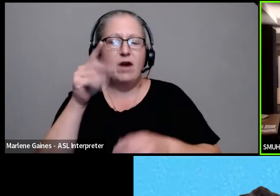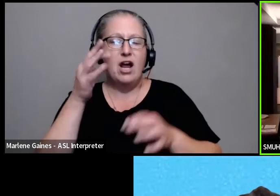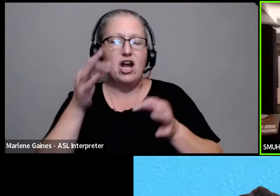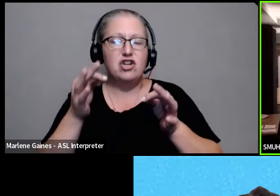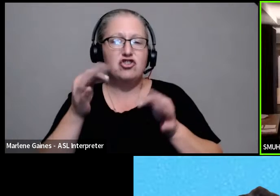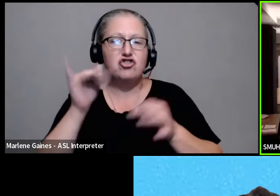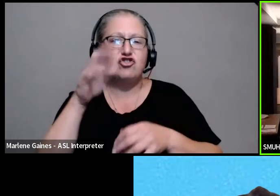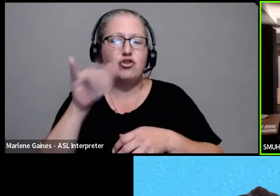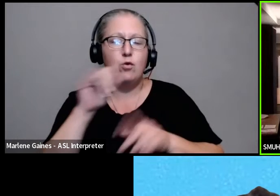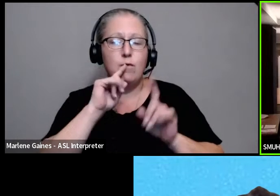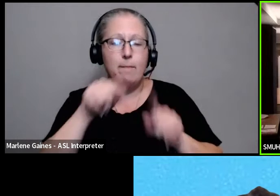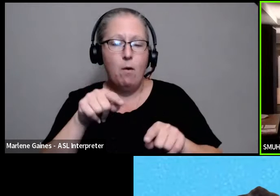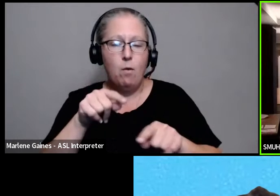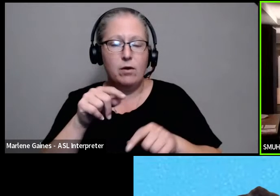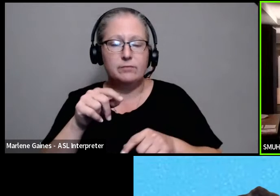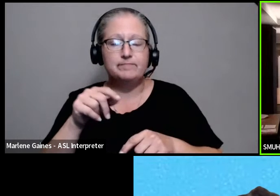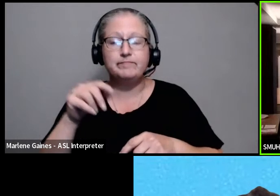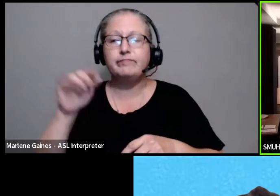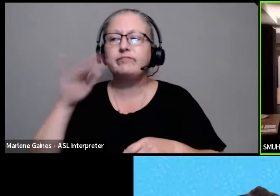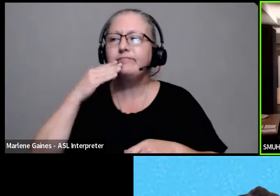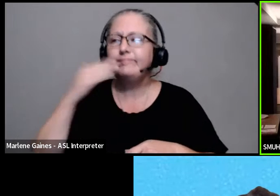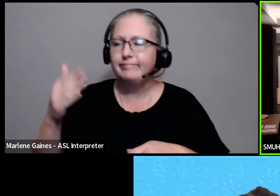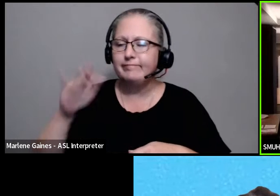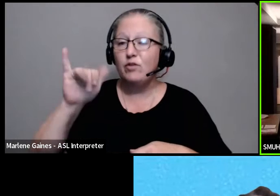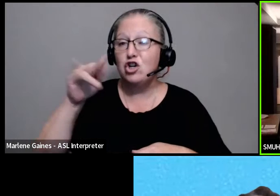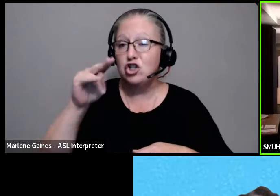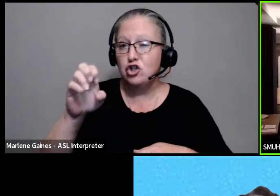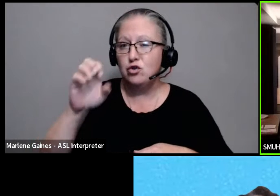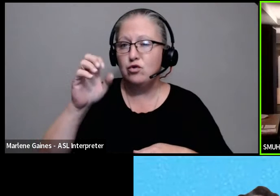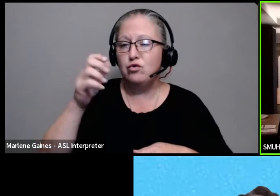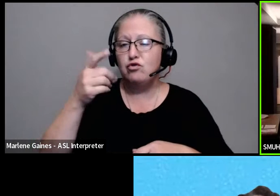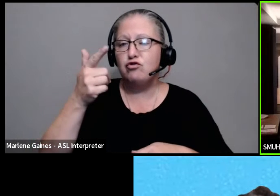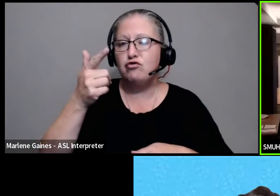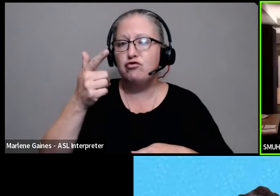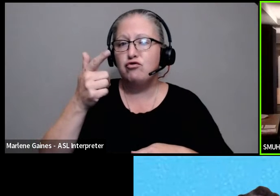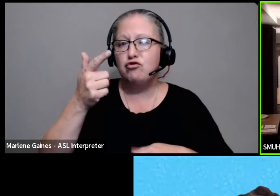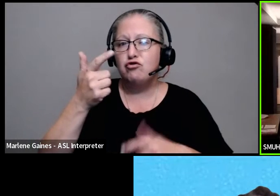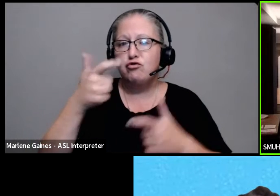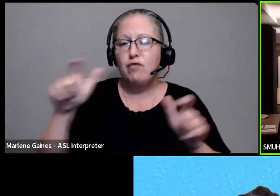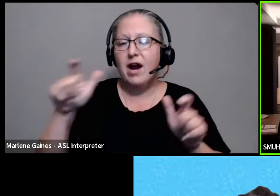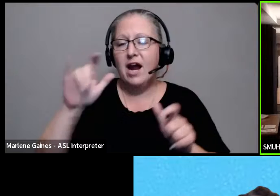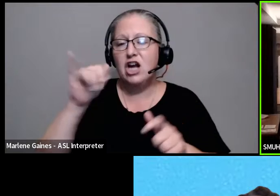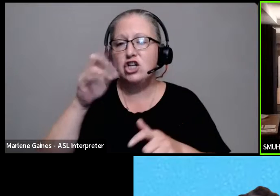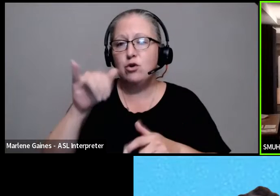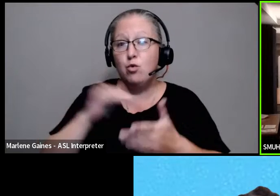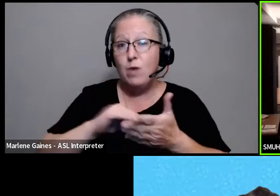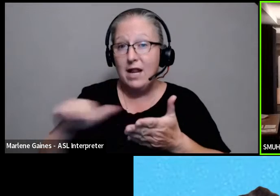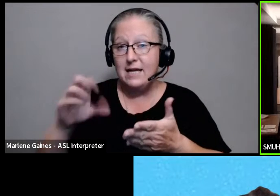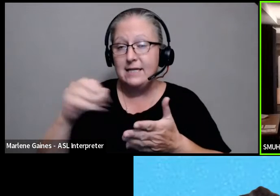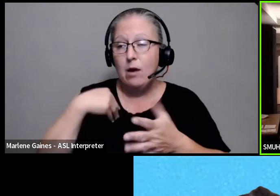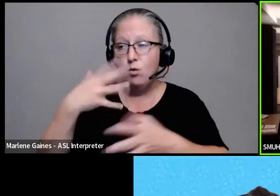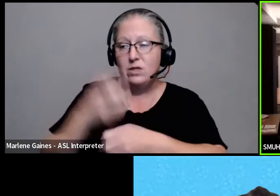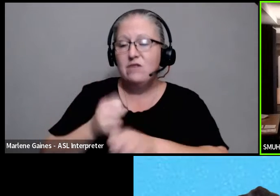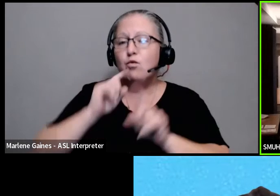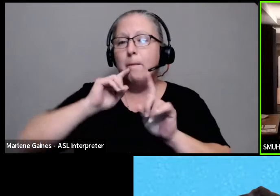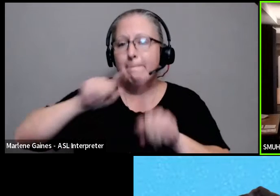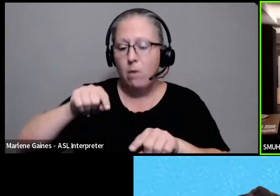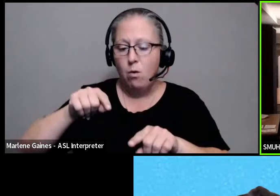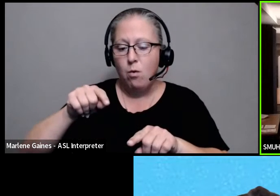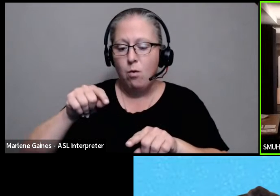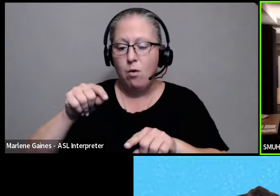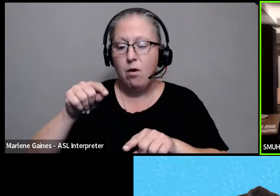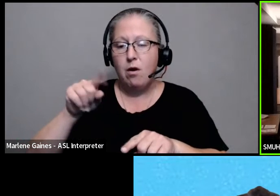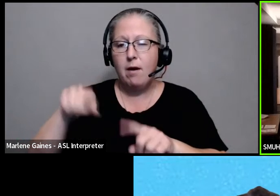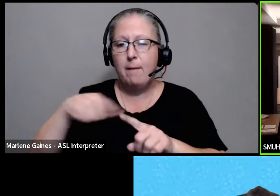all right, thank you. In June, the grand jury released and we received a report on